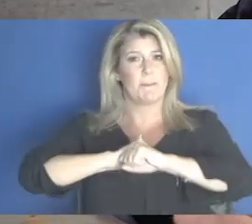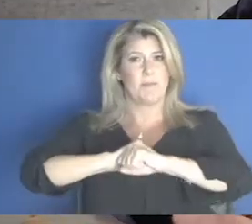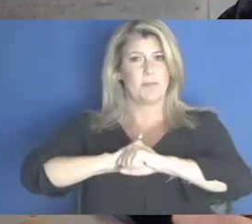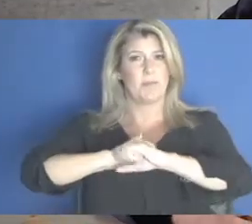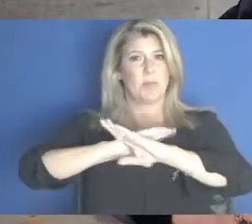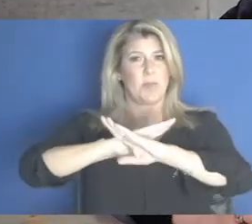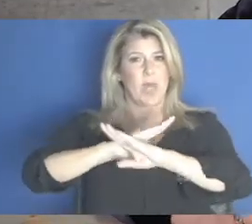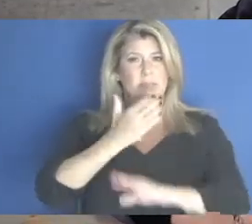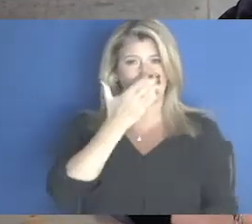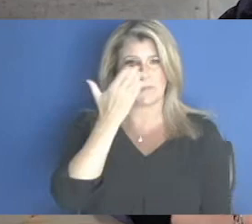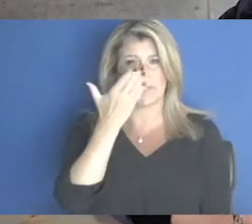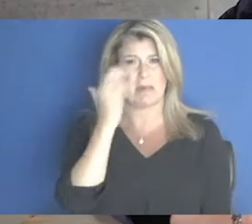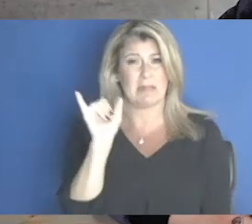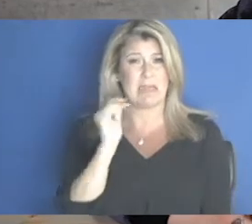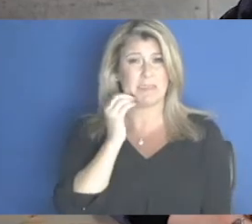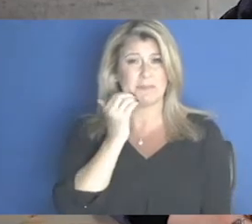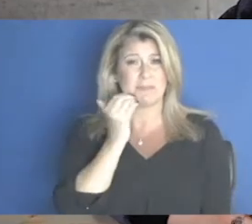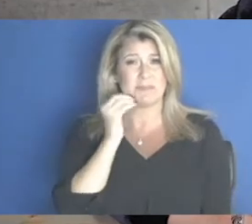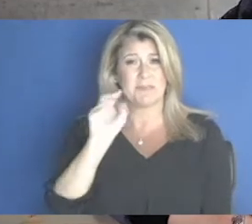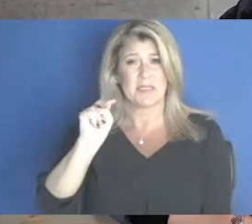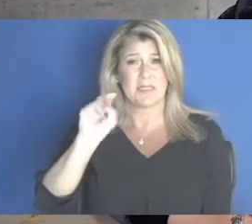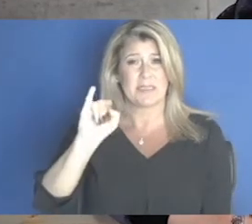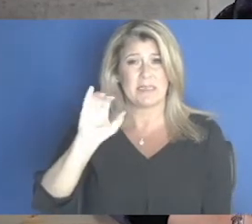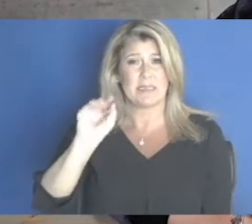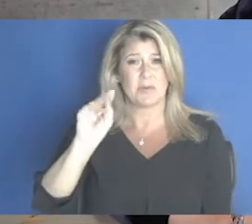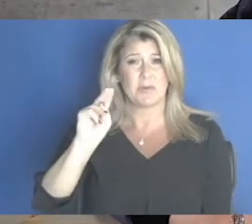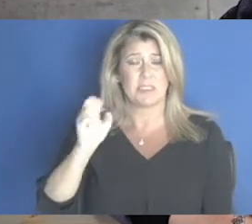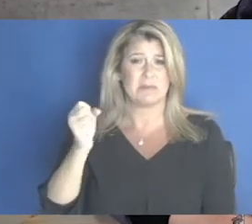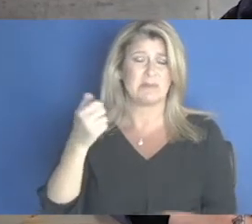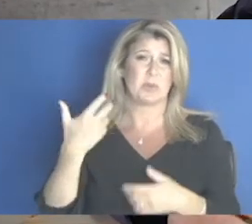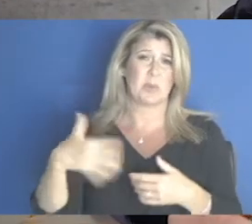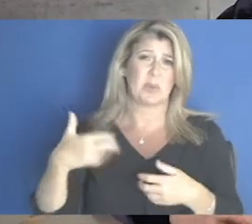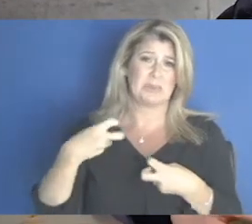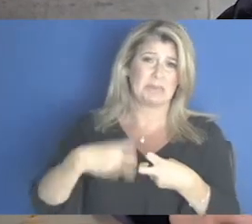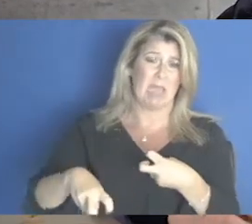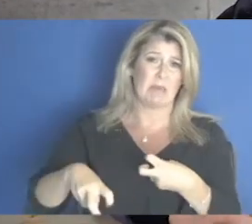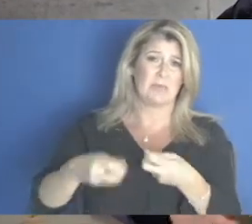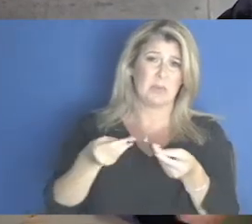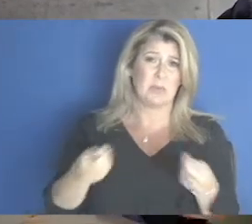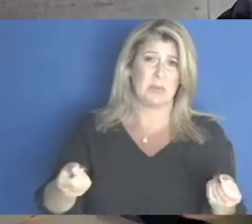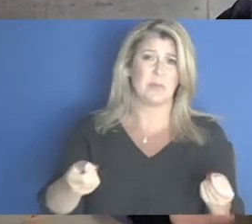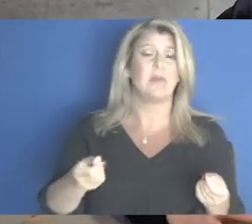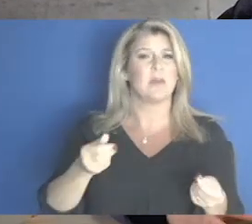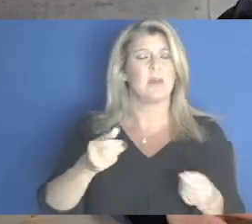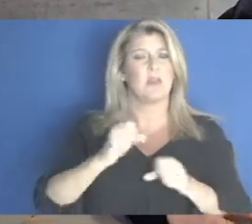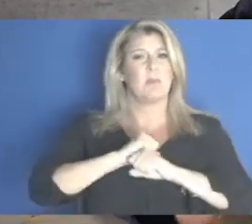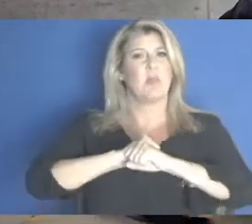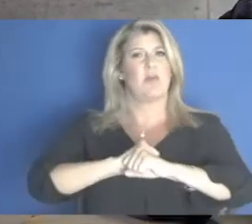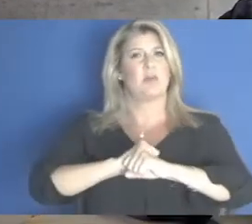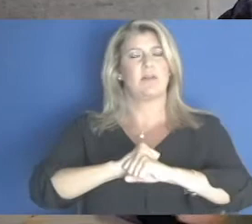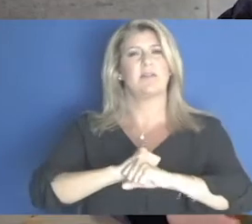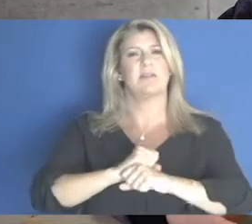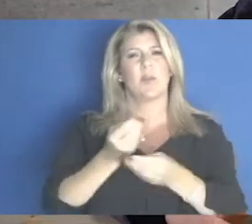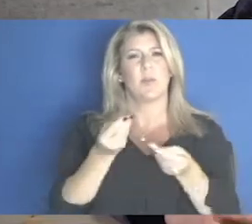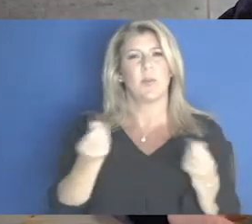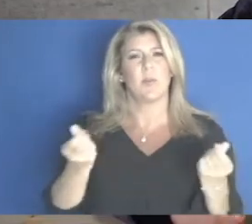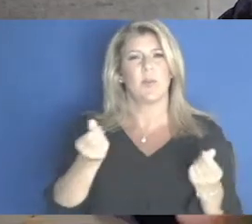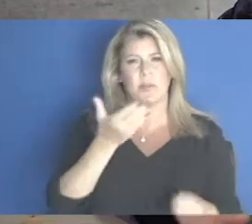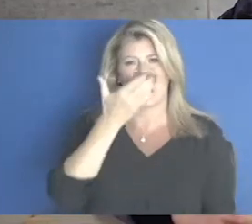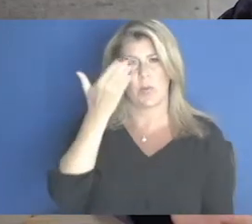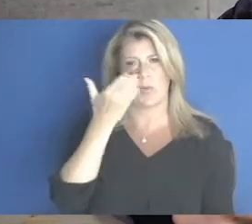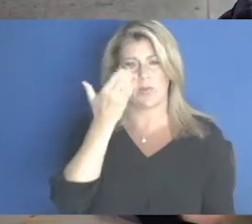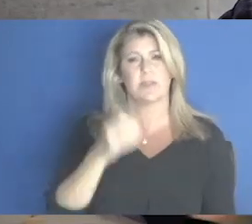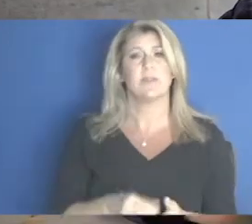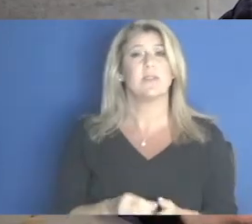odors, like nicotine odors. That is really hard to get rid of. So that's it. It's the great product. Shake it well